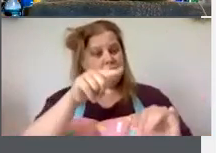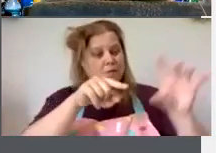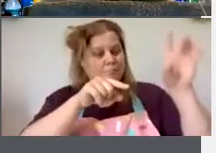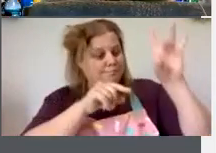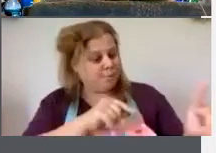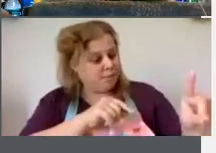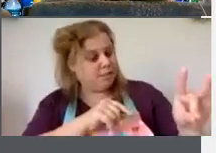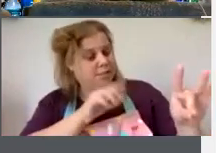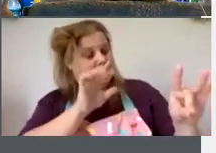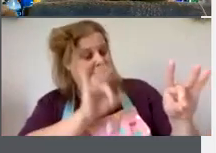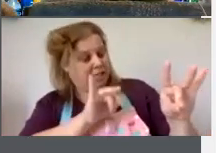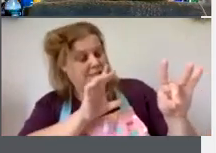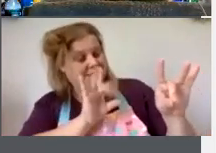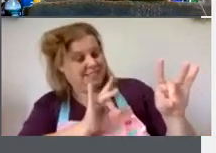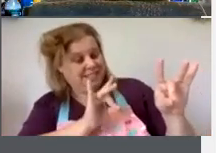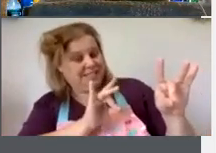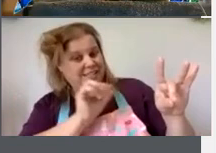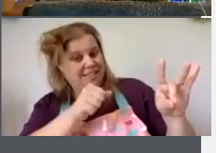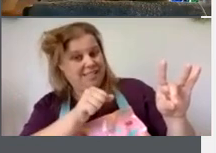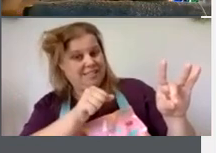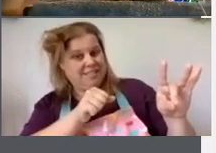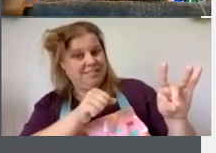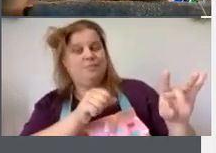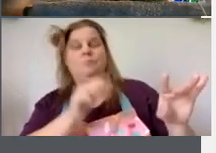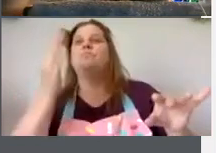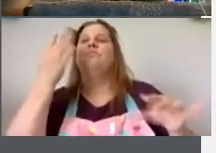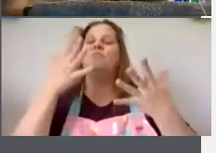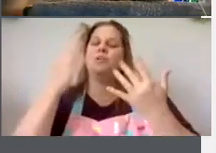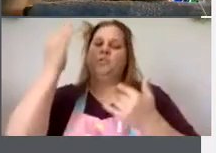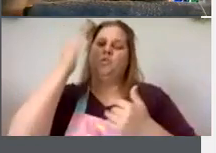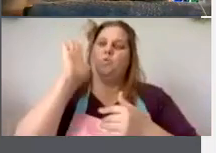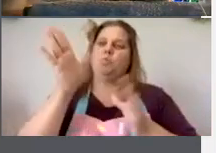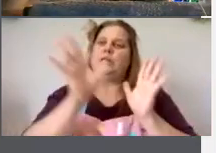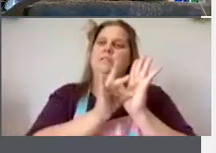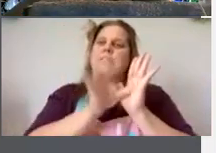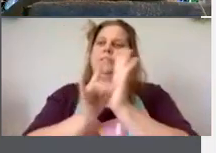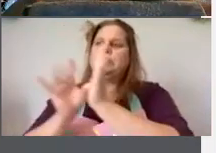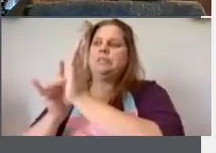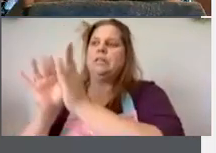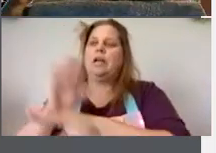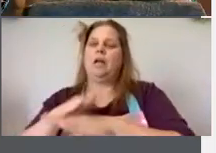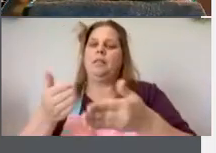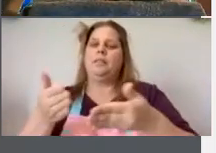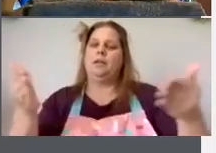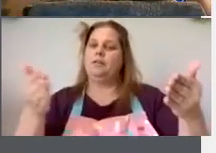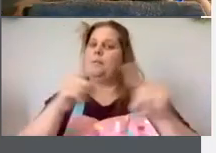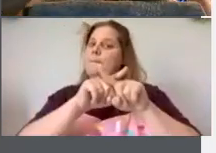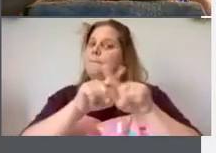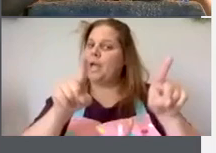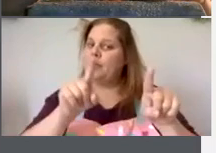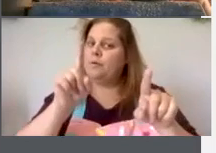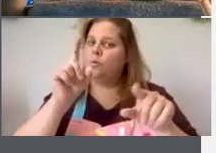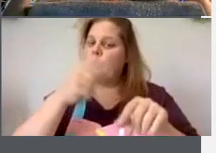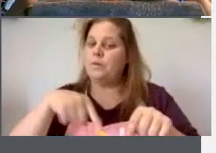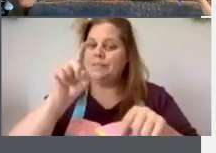the magnet would stick. So we know that magnets will stick to things. But what we want to know now